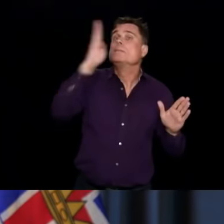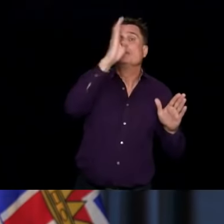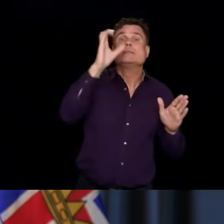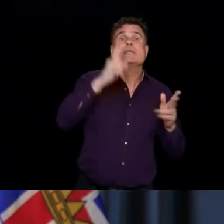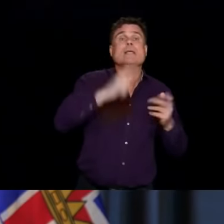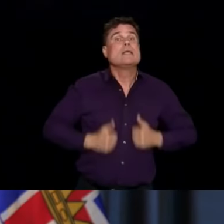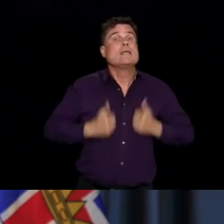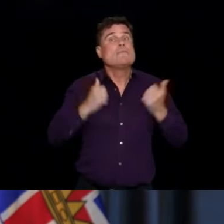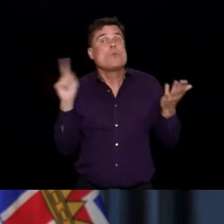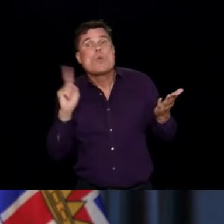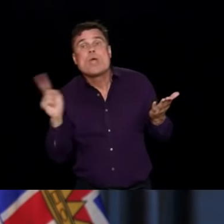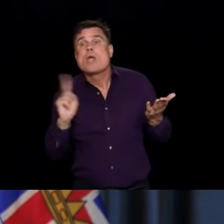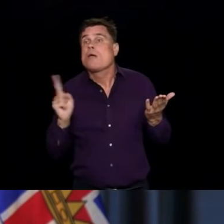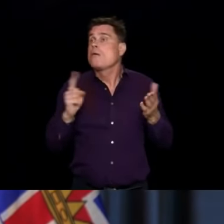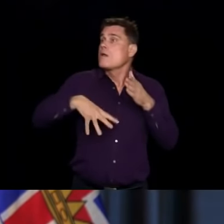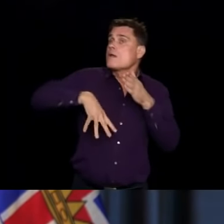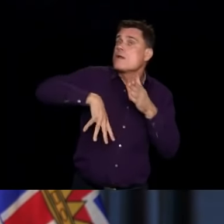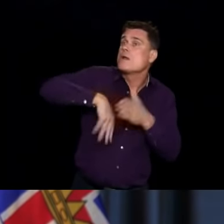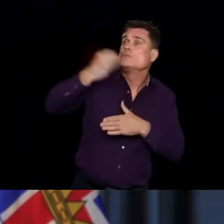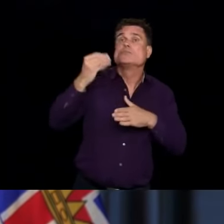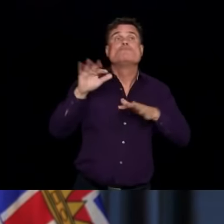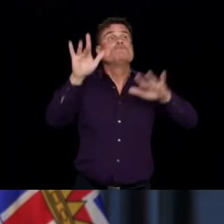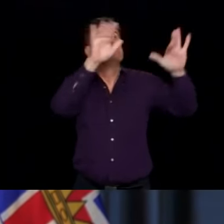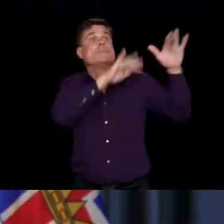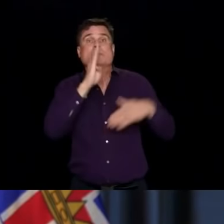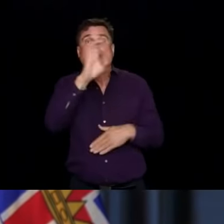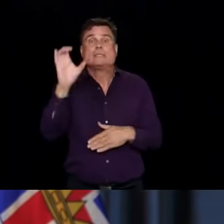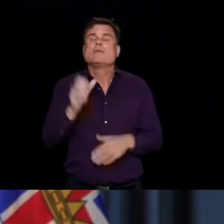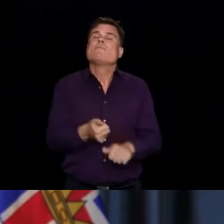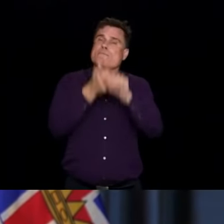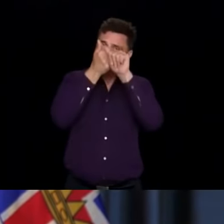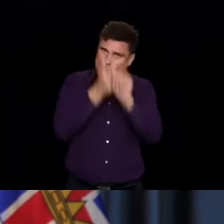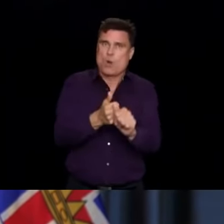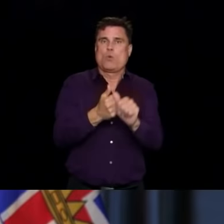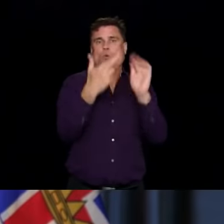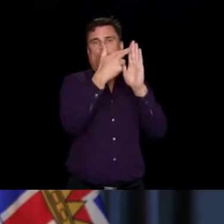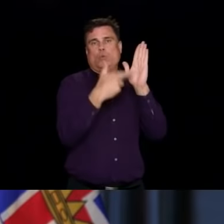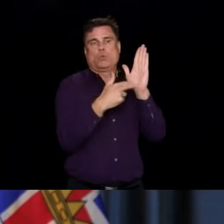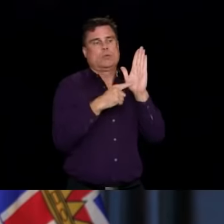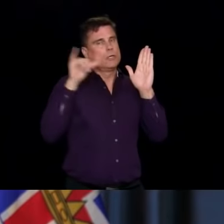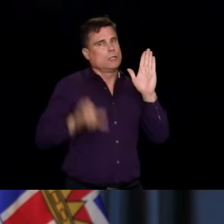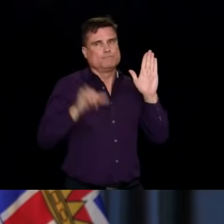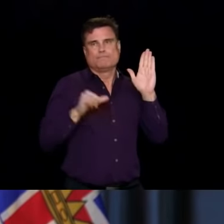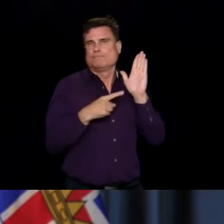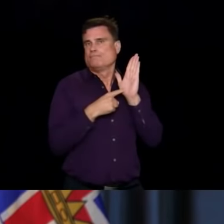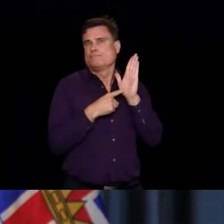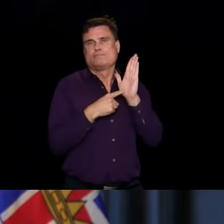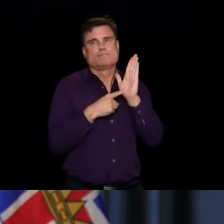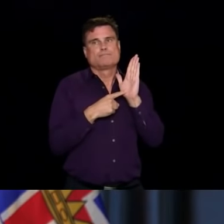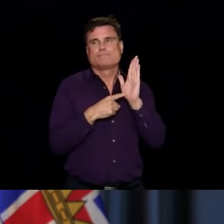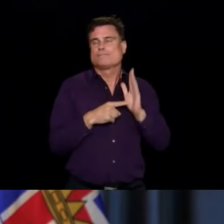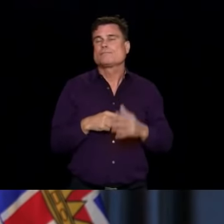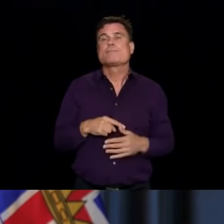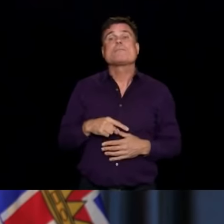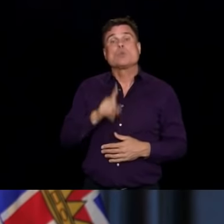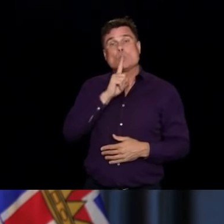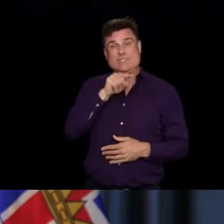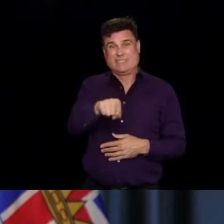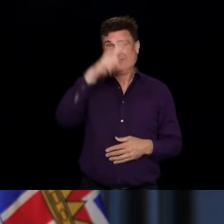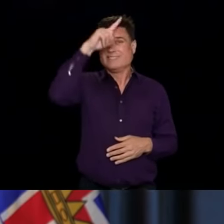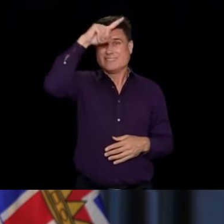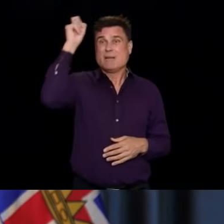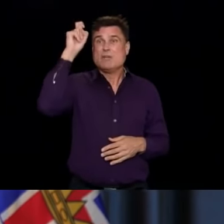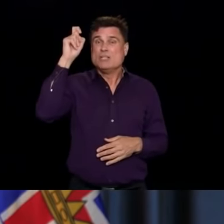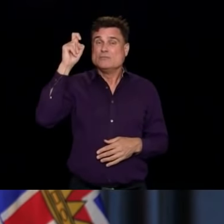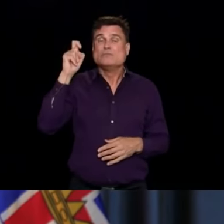matter where anyone else is, anywhere else in the world. The summer is a welcome chance for all of us to catch our breath, to recharge and